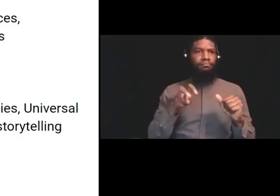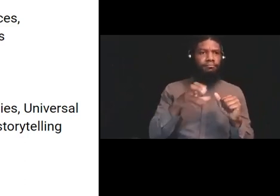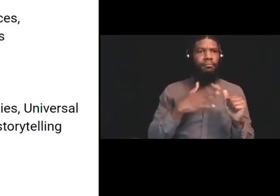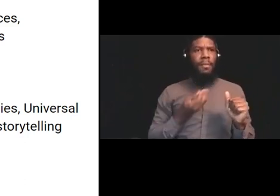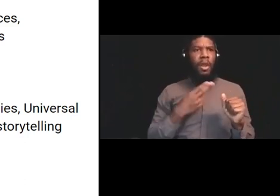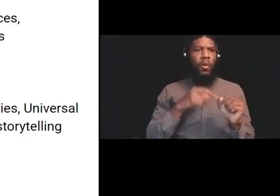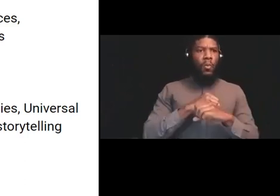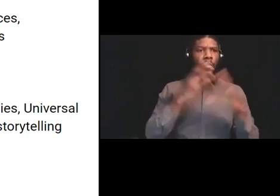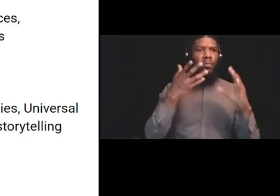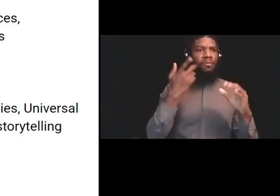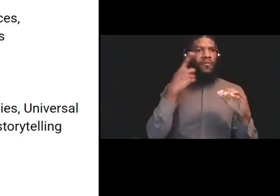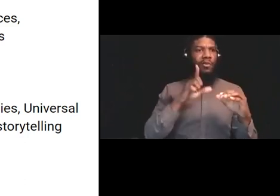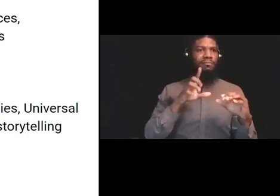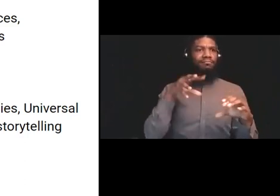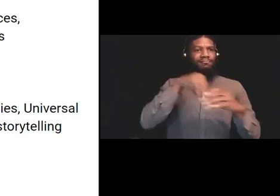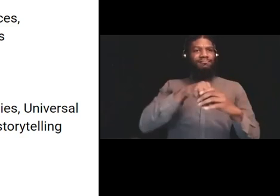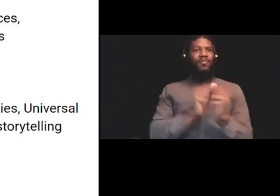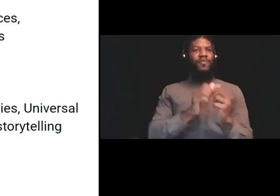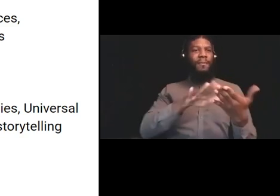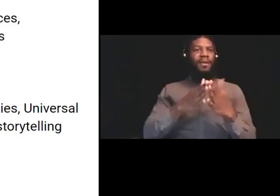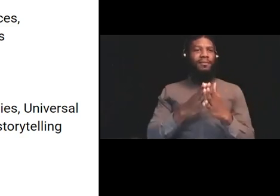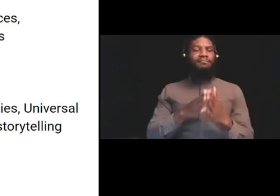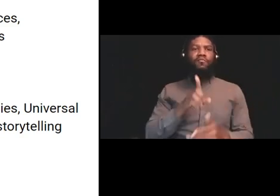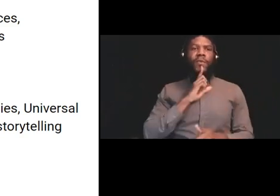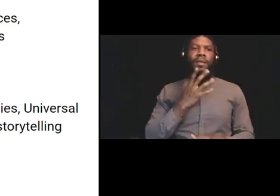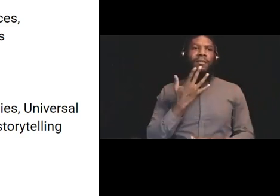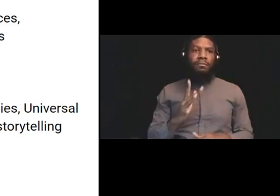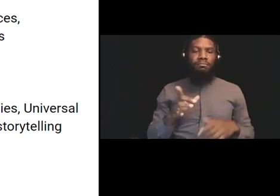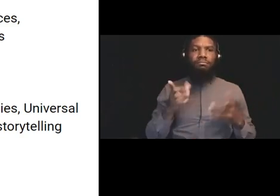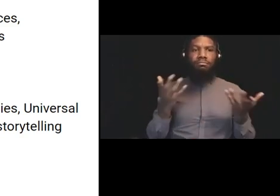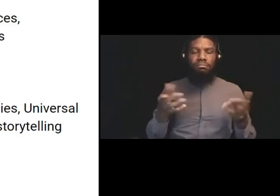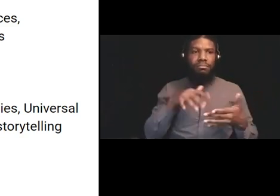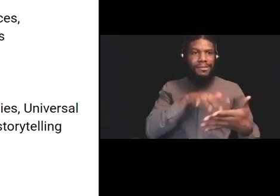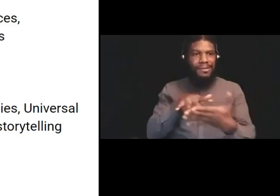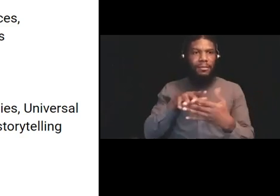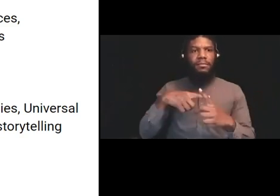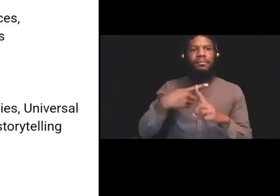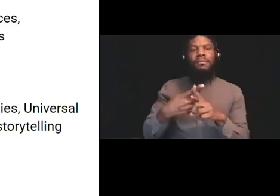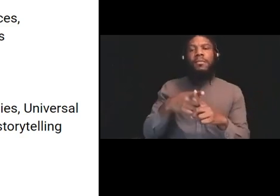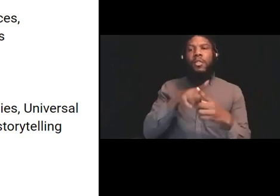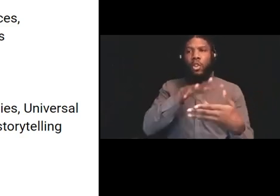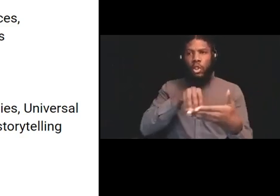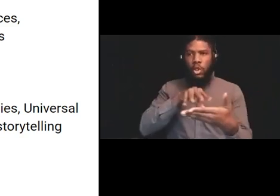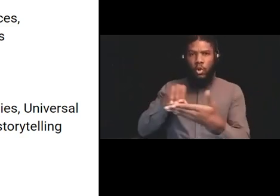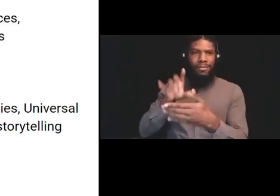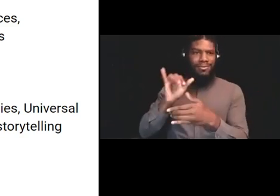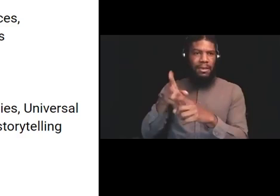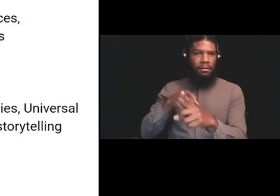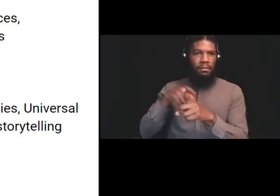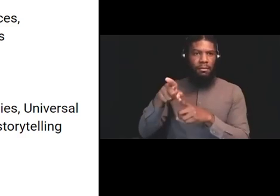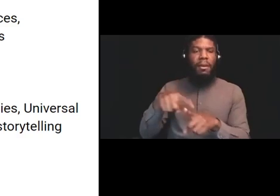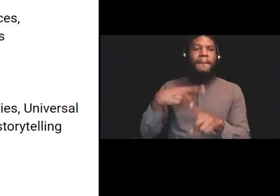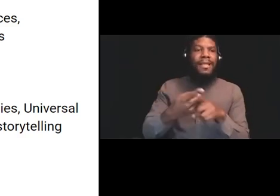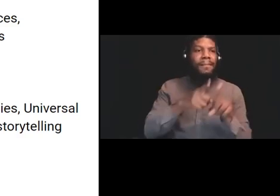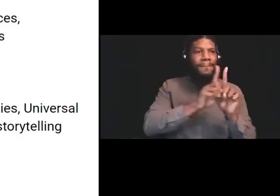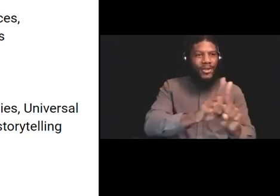communities. So I'm really fortunate to be studying and learning about that, as well as mentoring others.